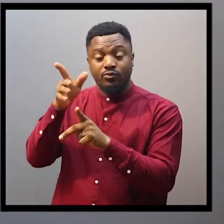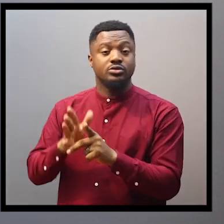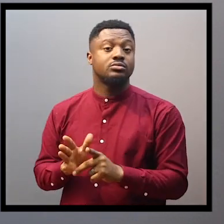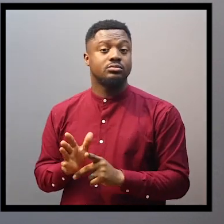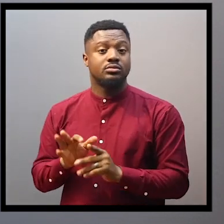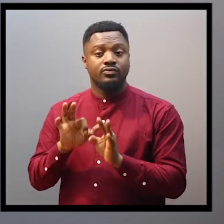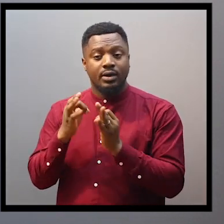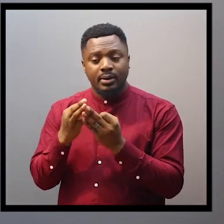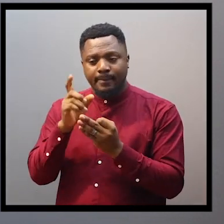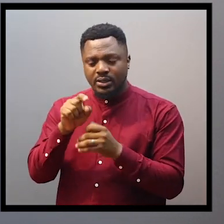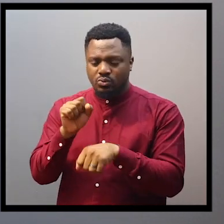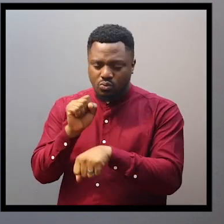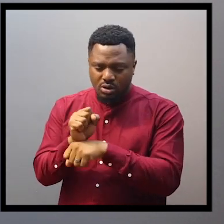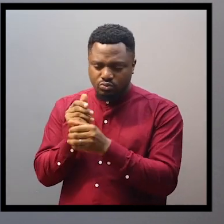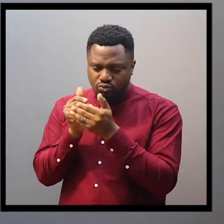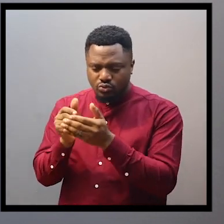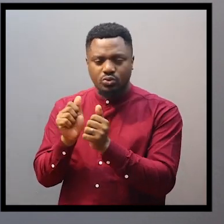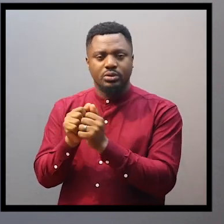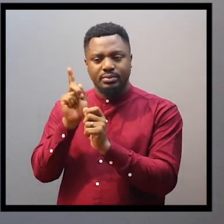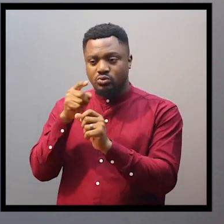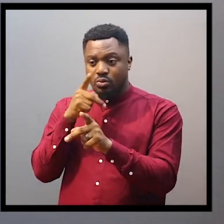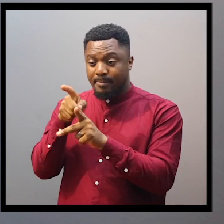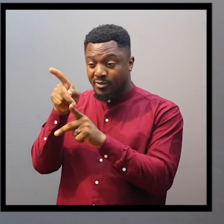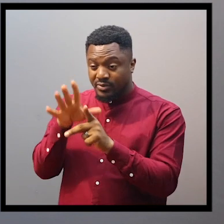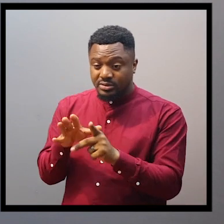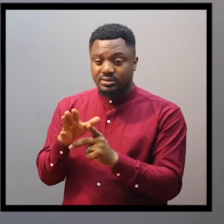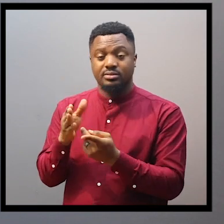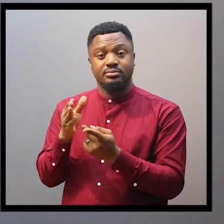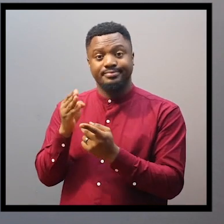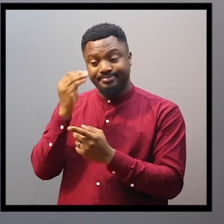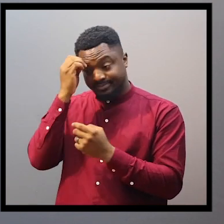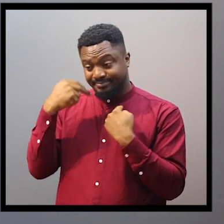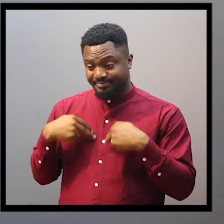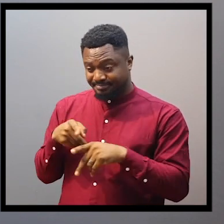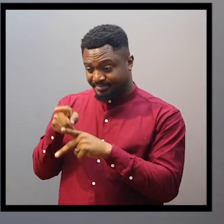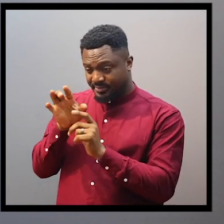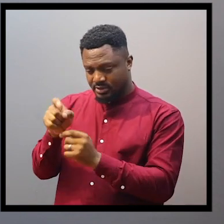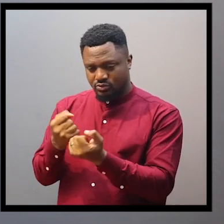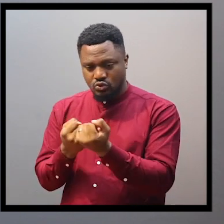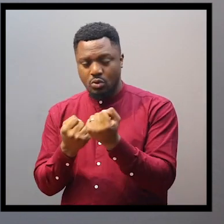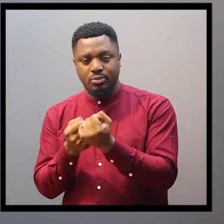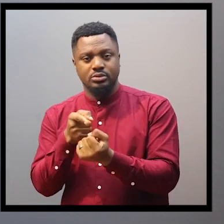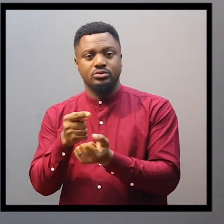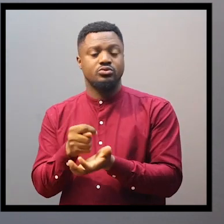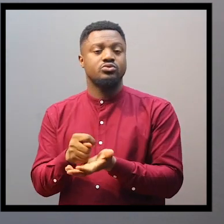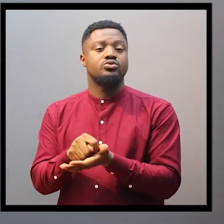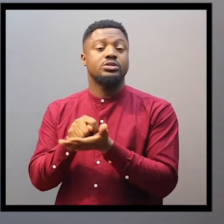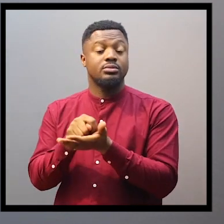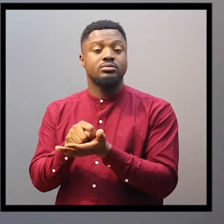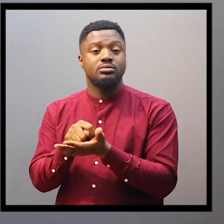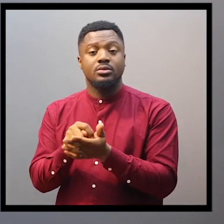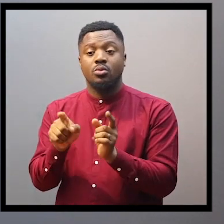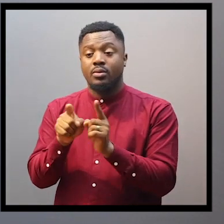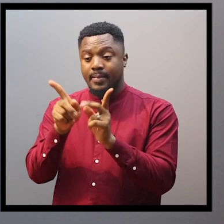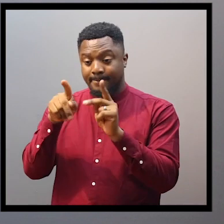the family would have to work closely with the professional to see how best they can support the person's treatment. And